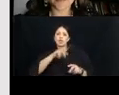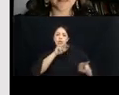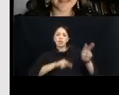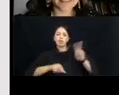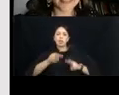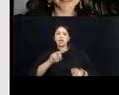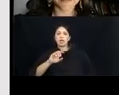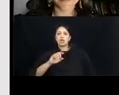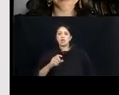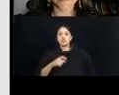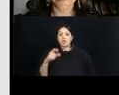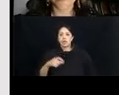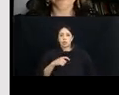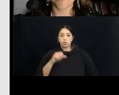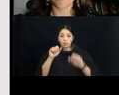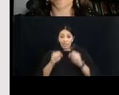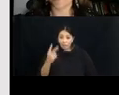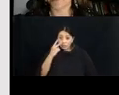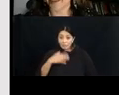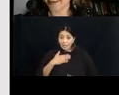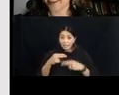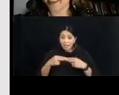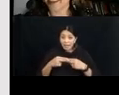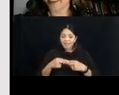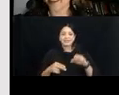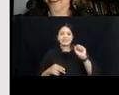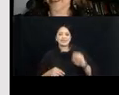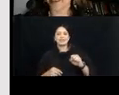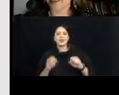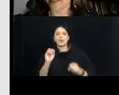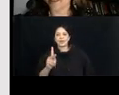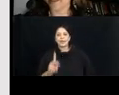Can you see my slide? Yes, okay.